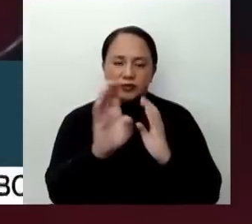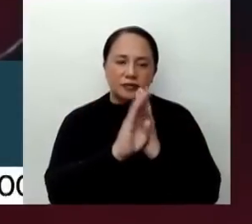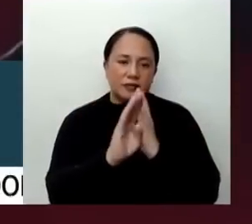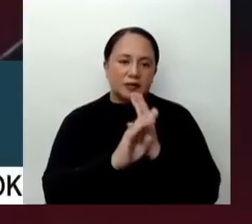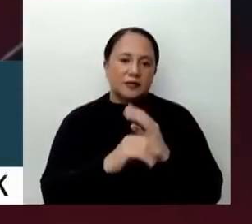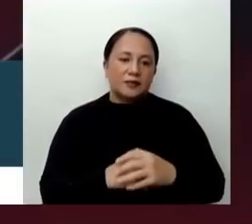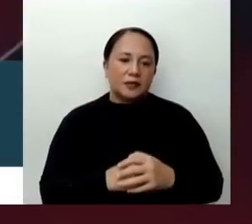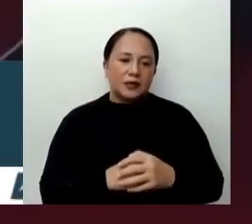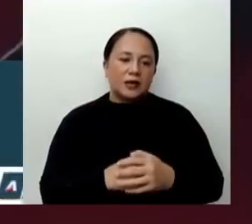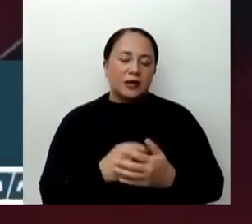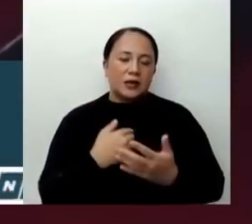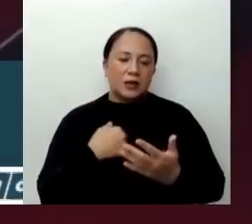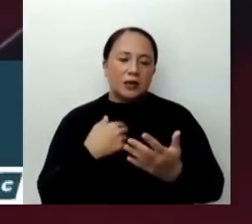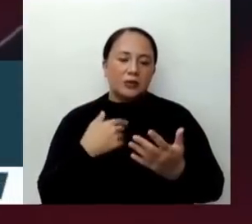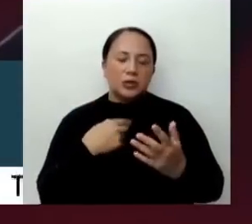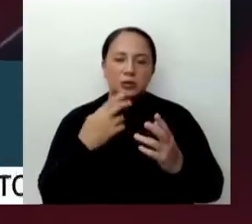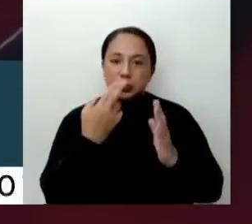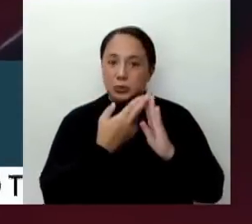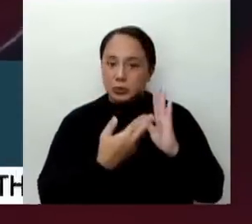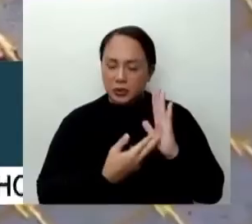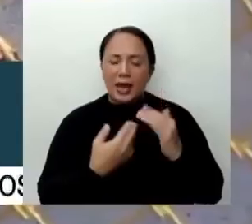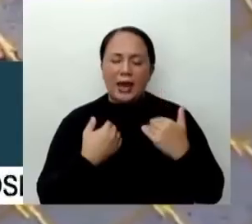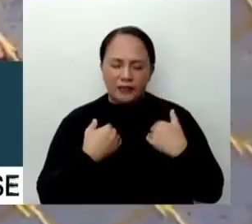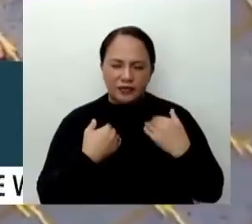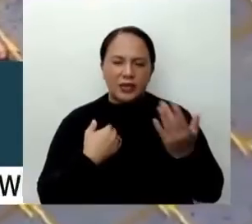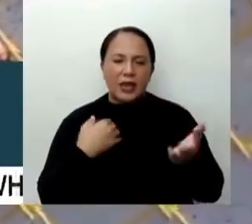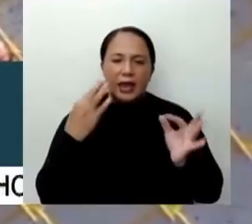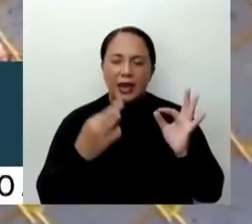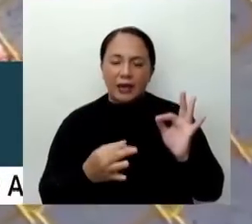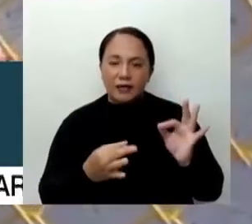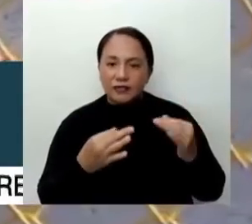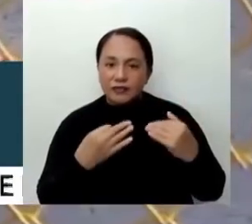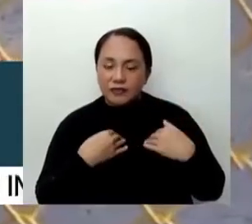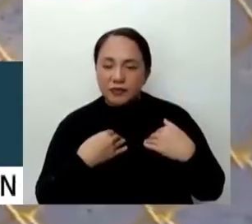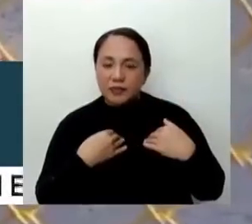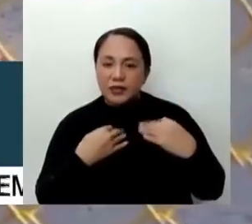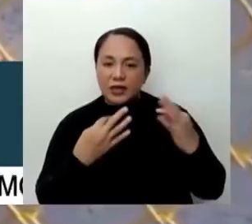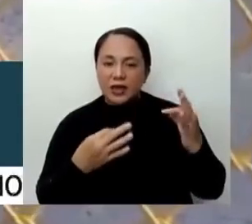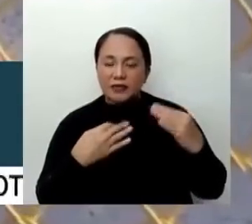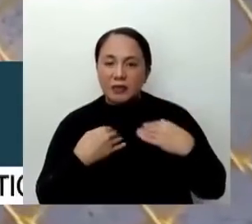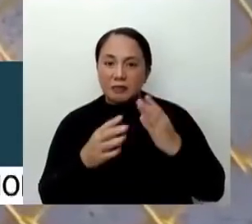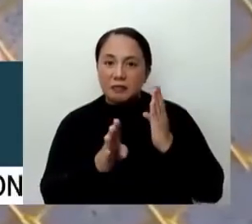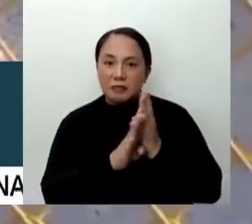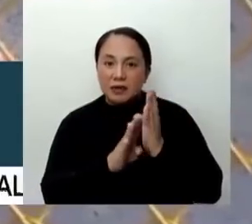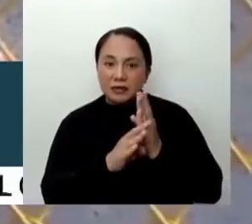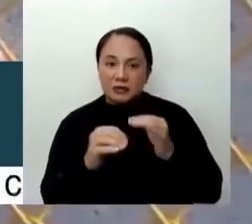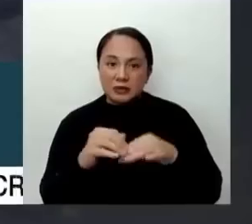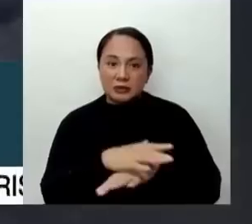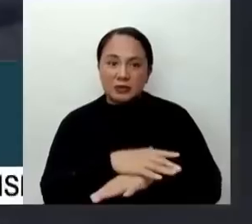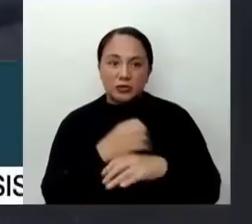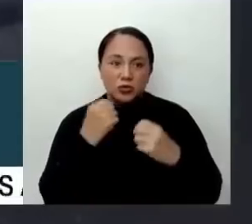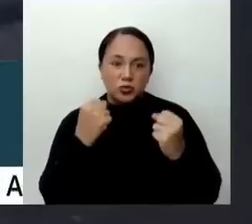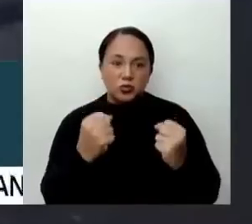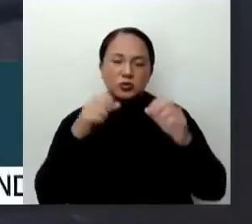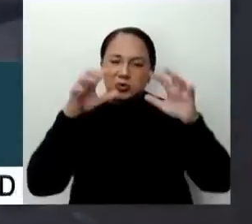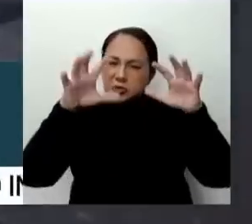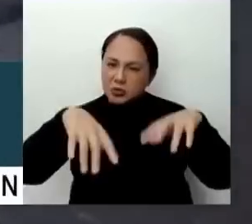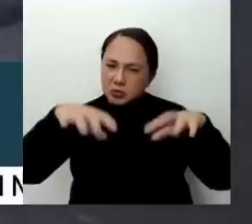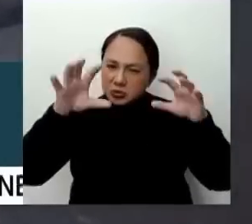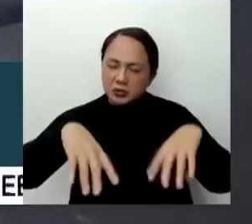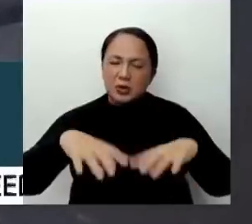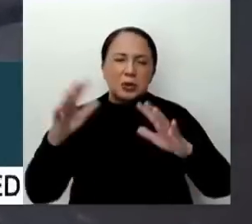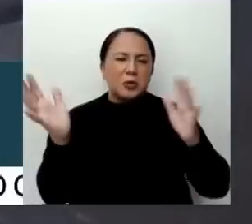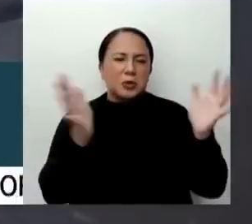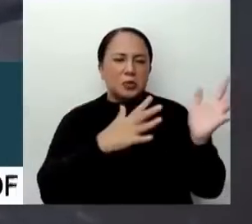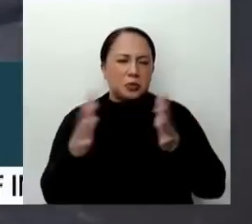Their protocols are also in place whenever and wherever the bus trips are affected by strong rains and winds